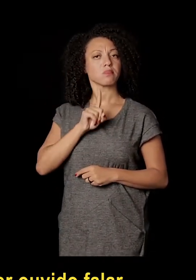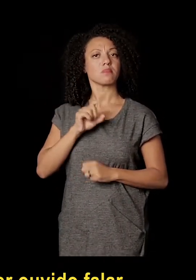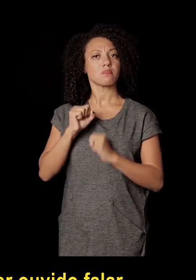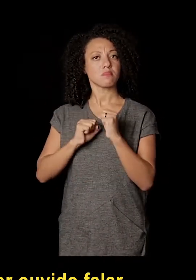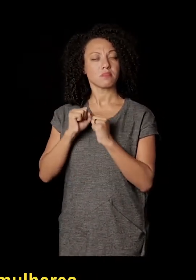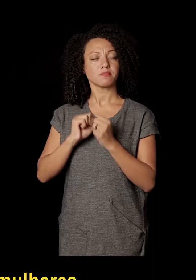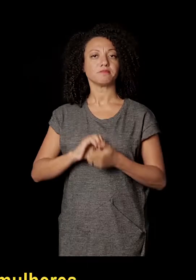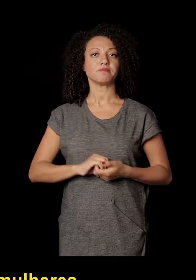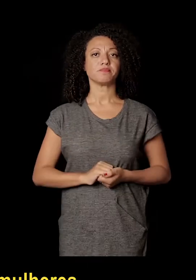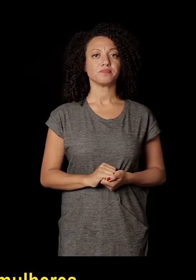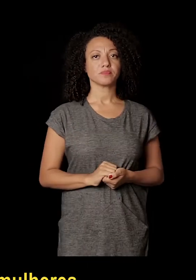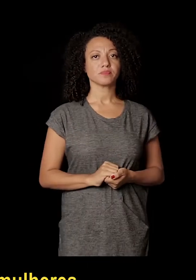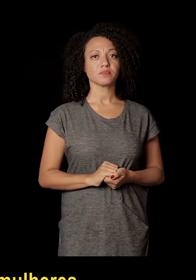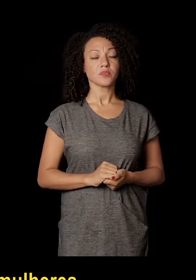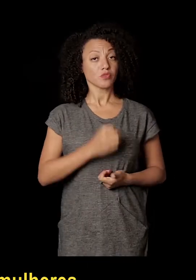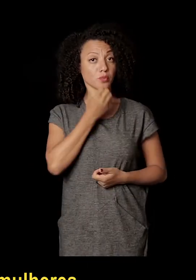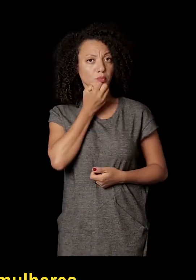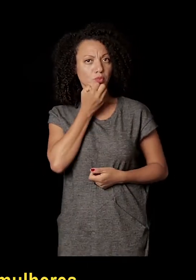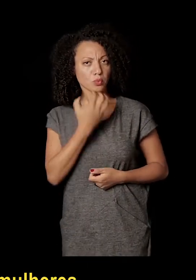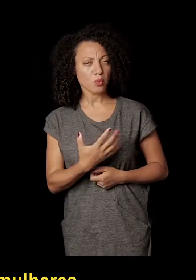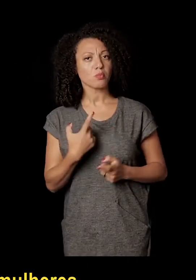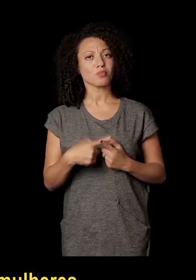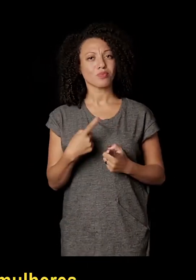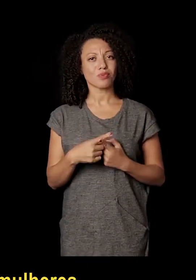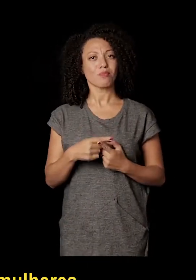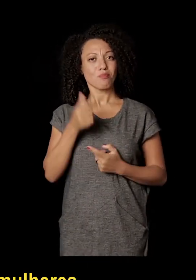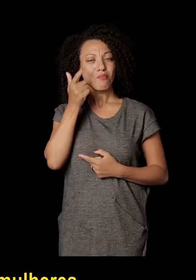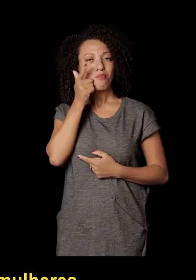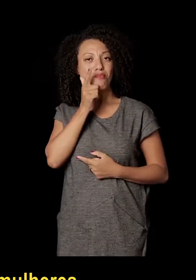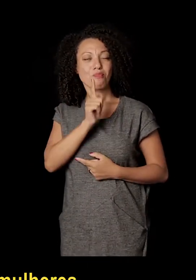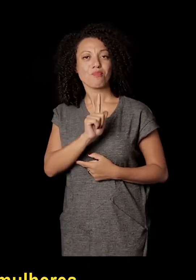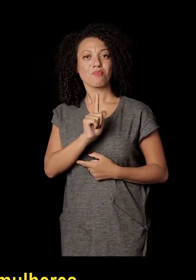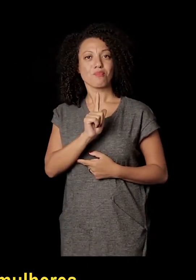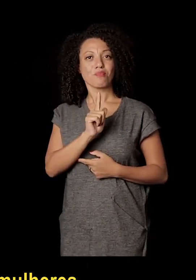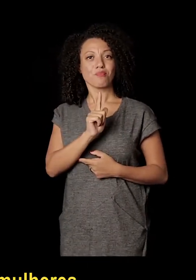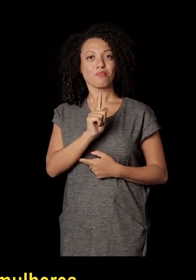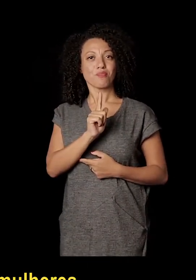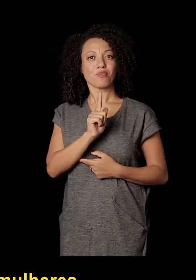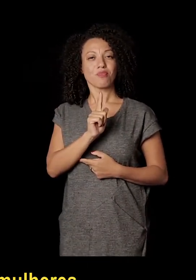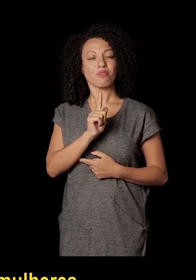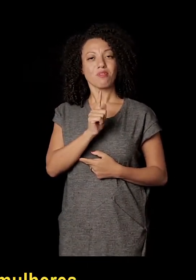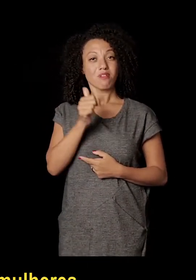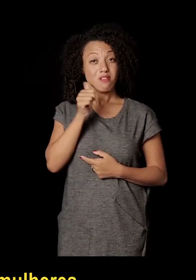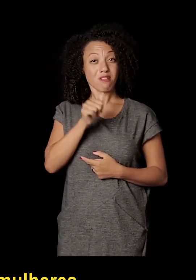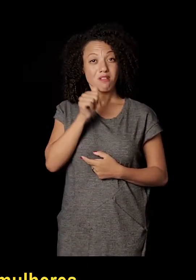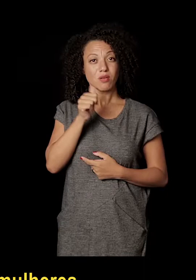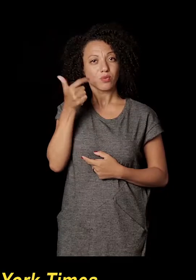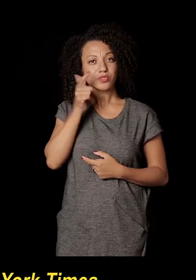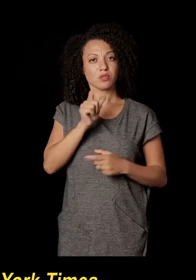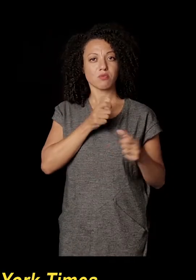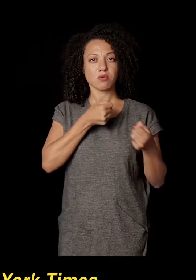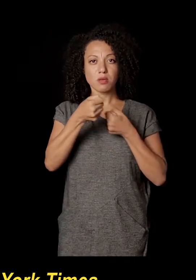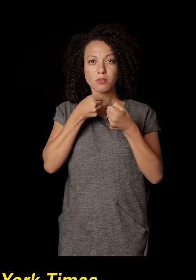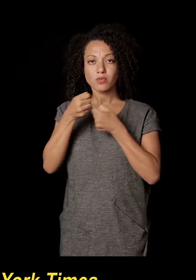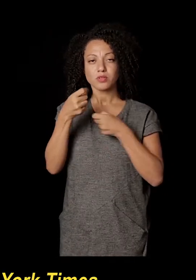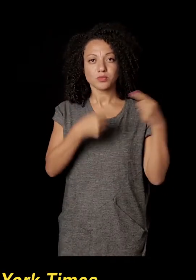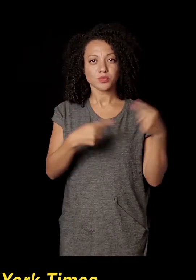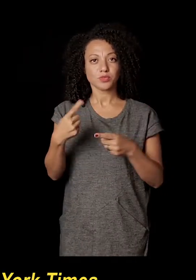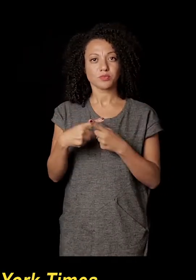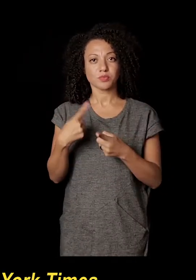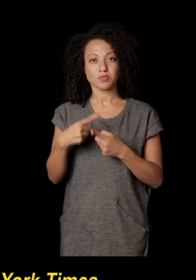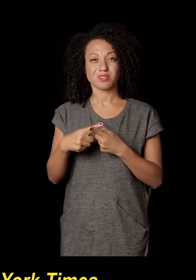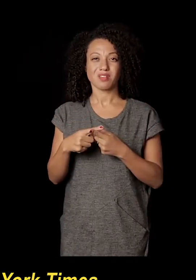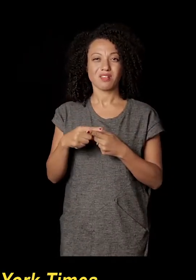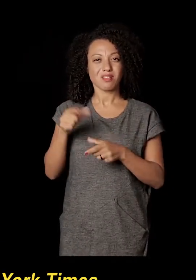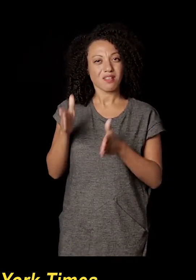United States. And it was very good at allowing women to do political reporting at a time